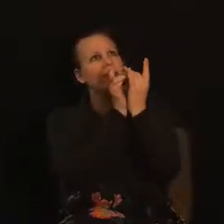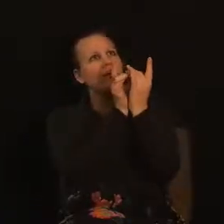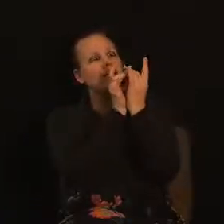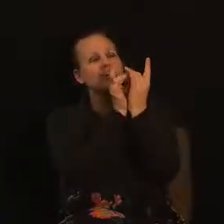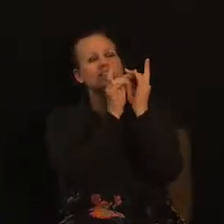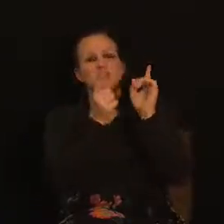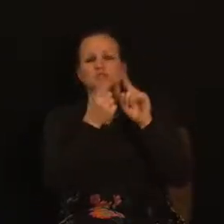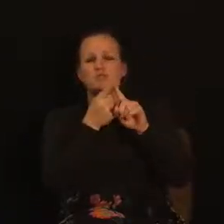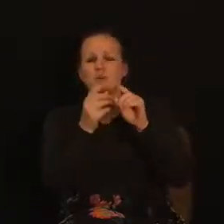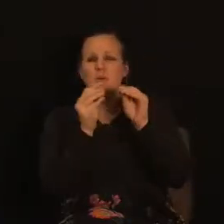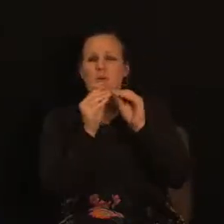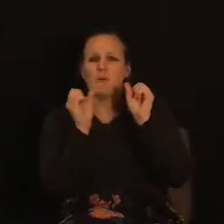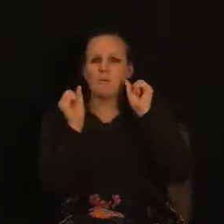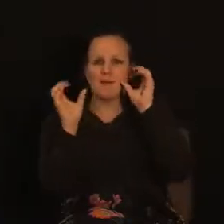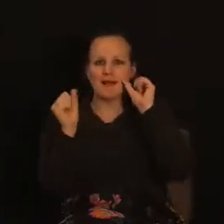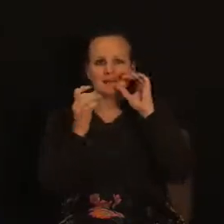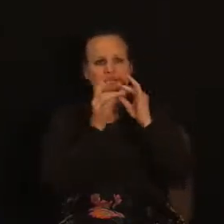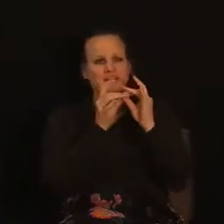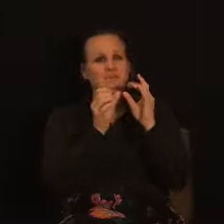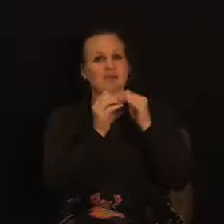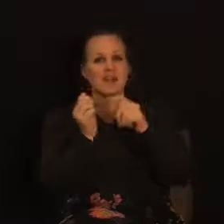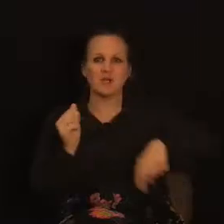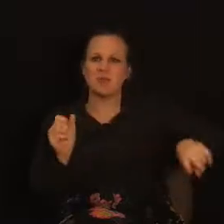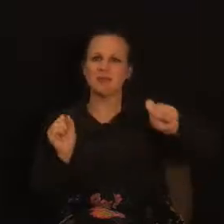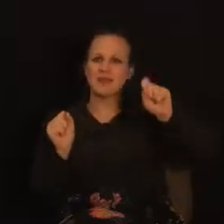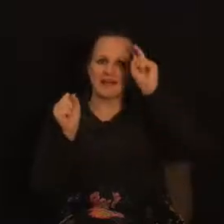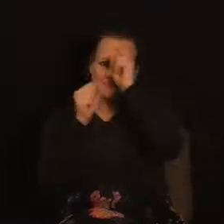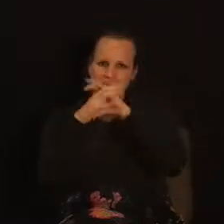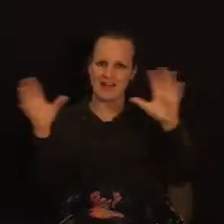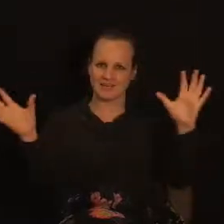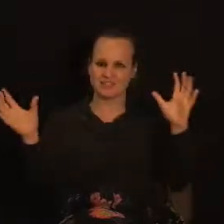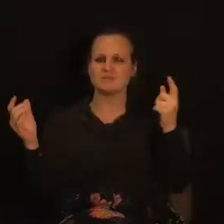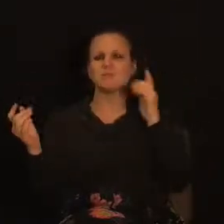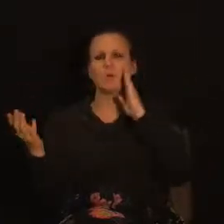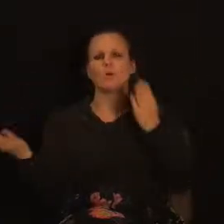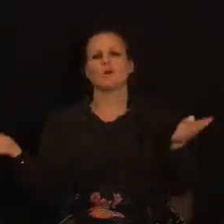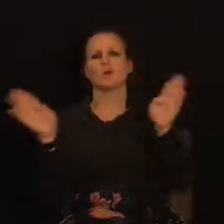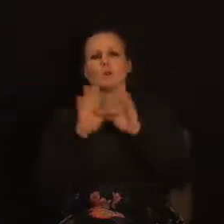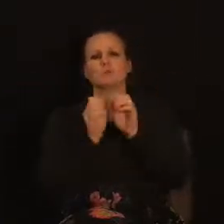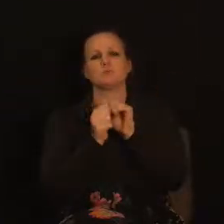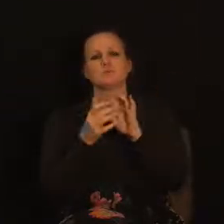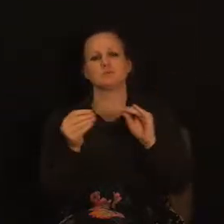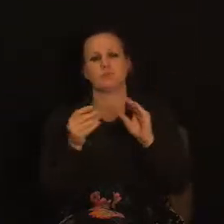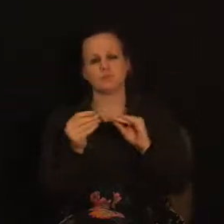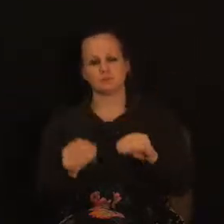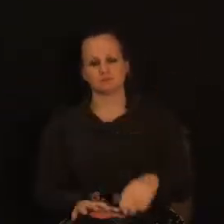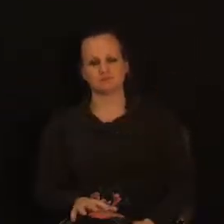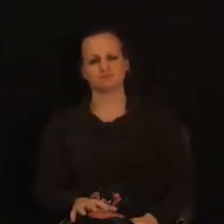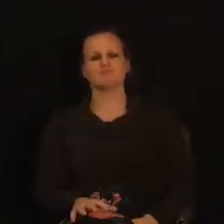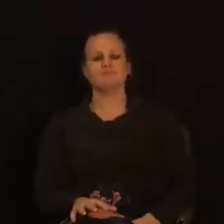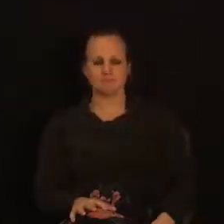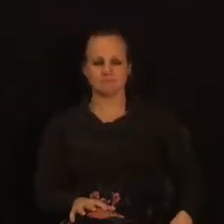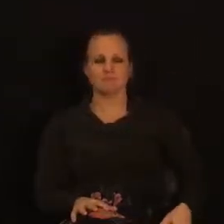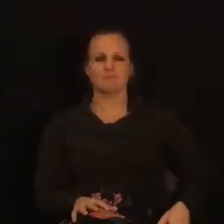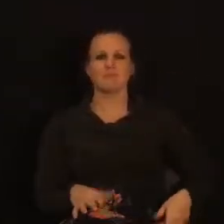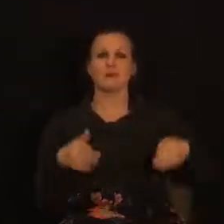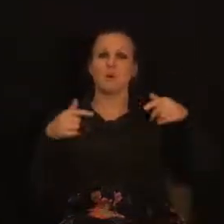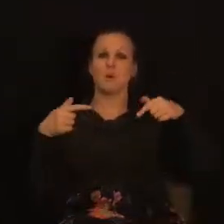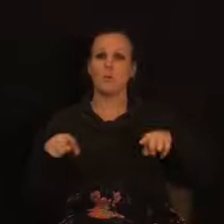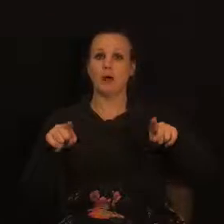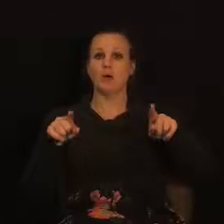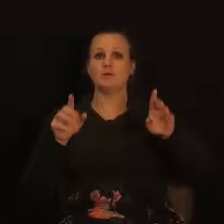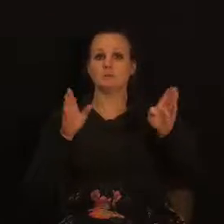even possibly imagine. I'm going to close with a story. While I was preparing the notes for